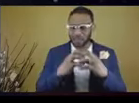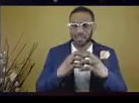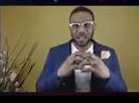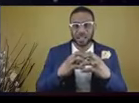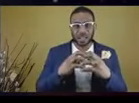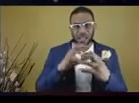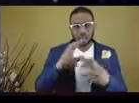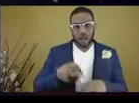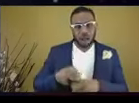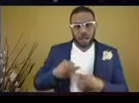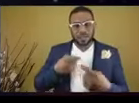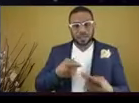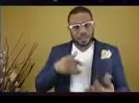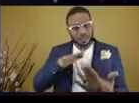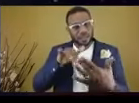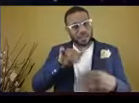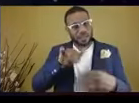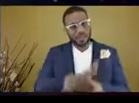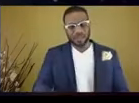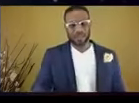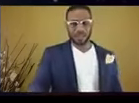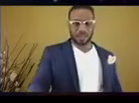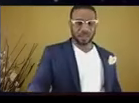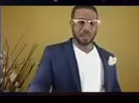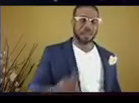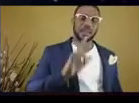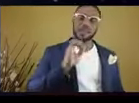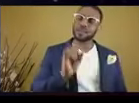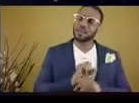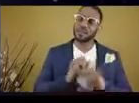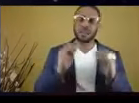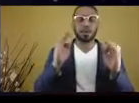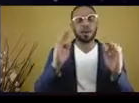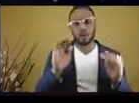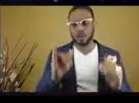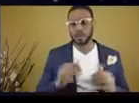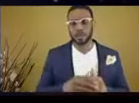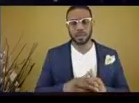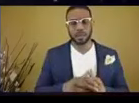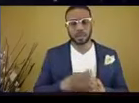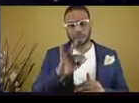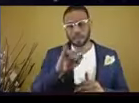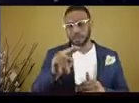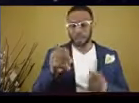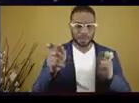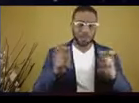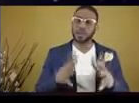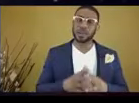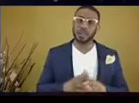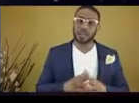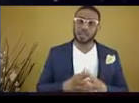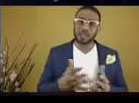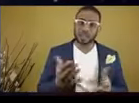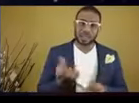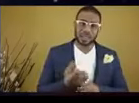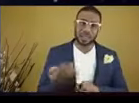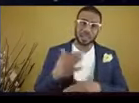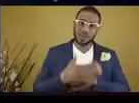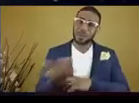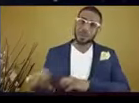hardships faced in this pandemic. I just really hope that the Biden administration gets this country back on